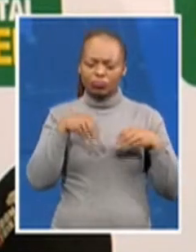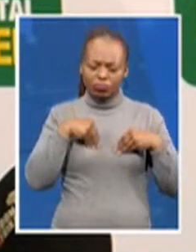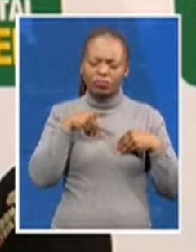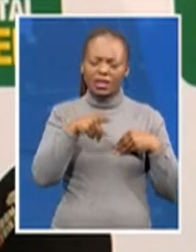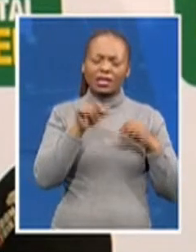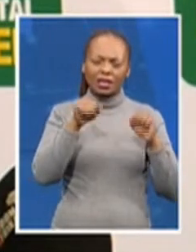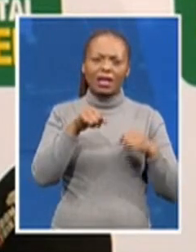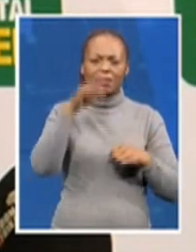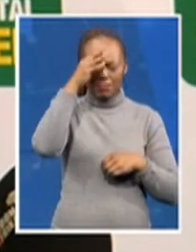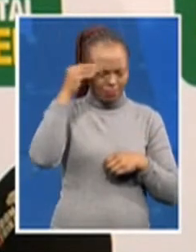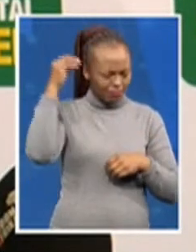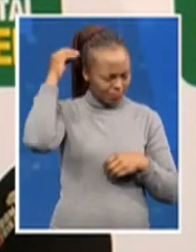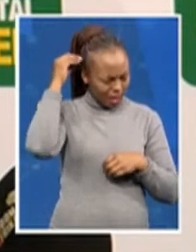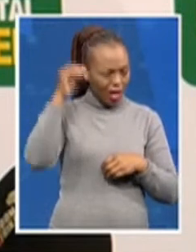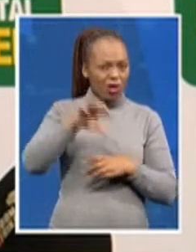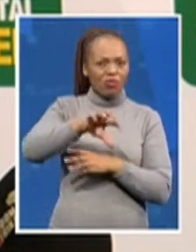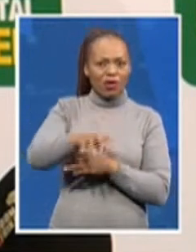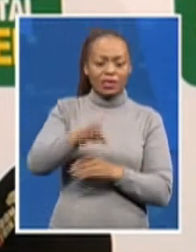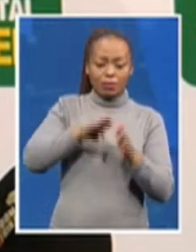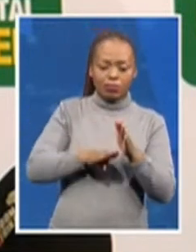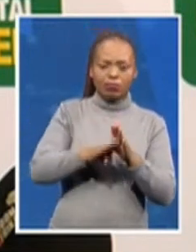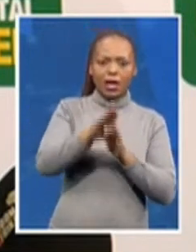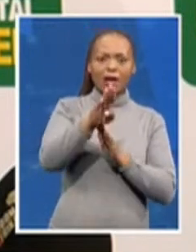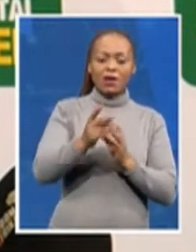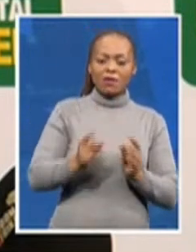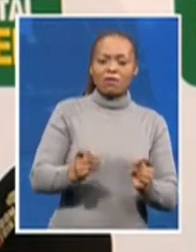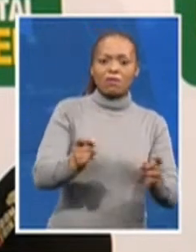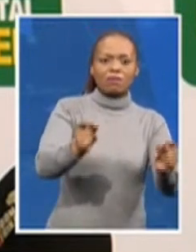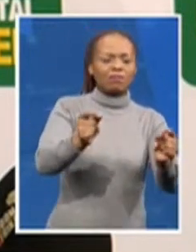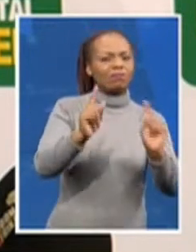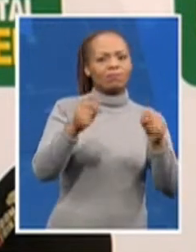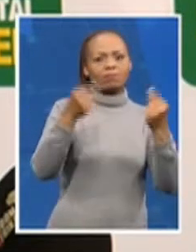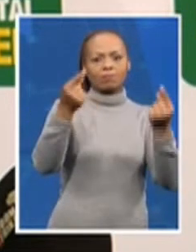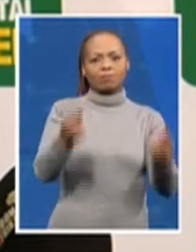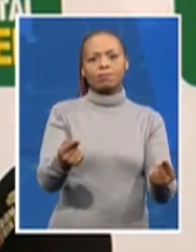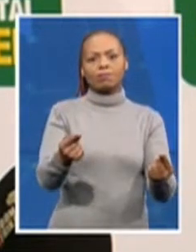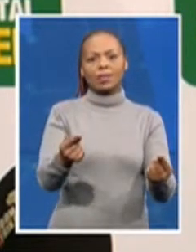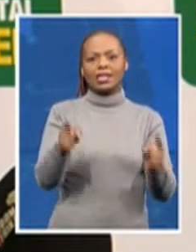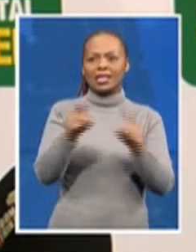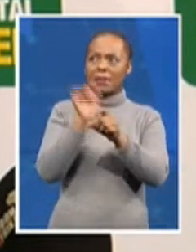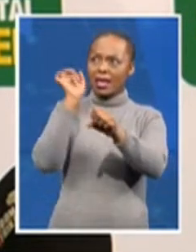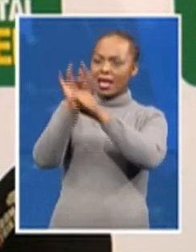is severe even in rural towns. SMMEs and